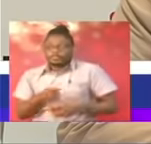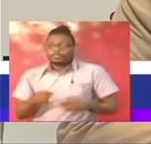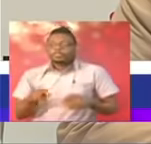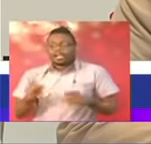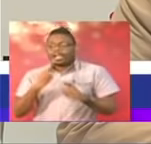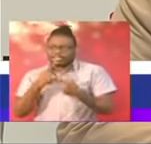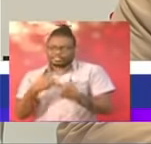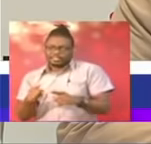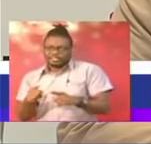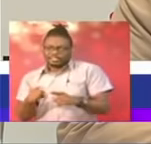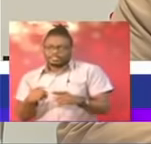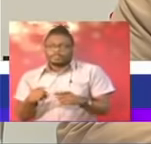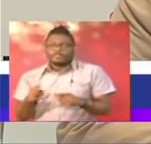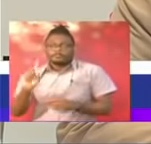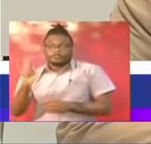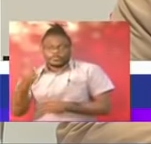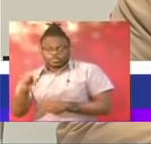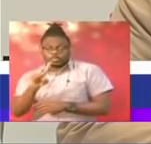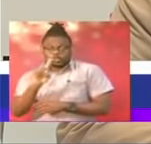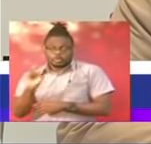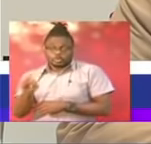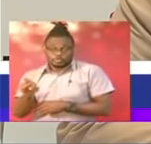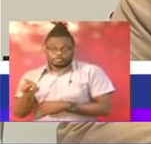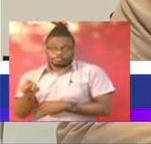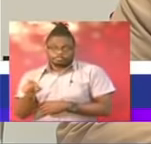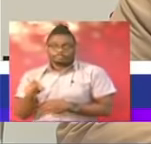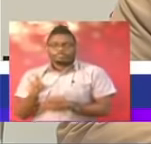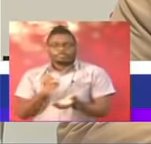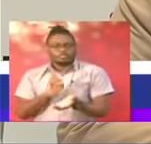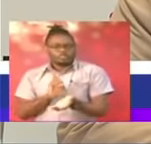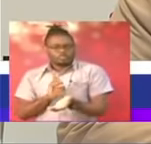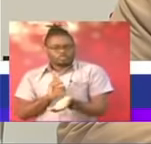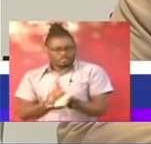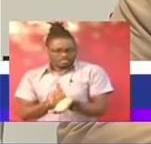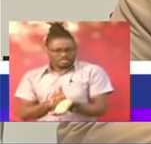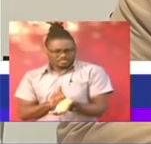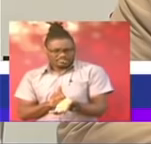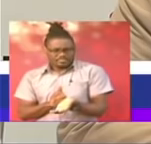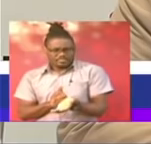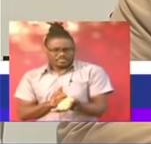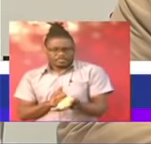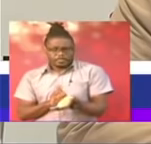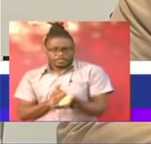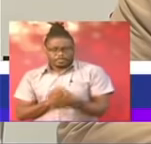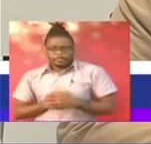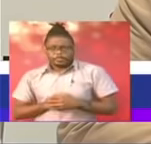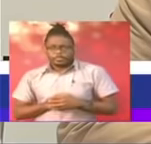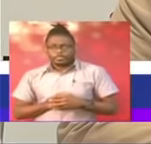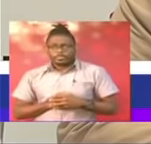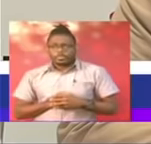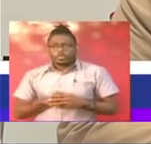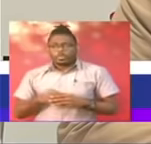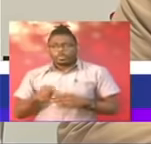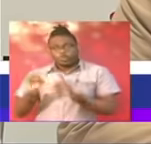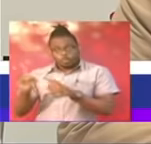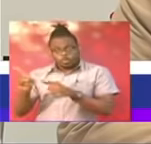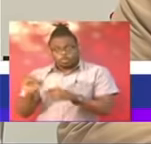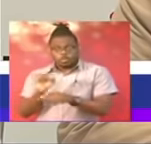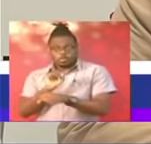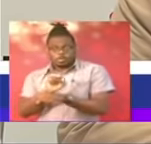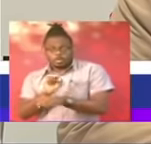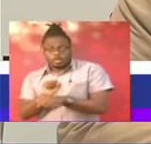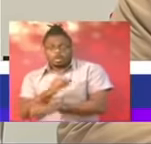domain, where the clinicians who are treating the cases at the wards will be able to tell you a little bit more